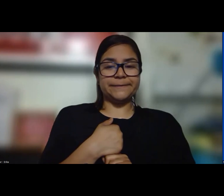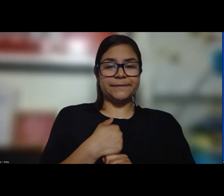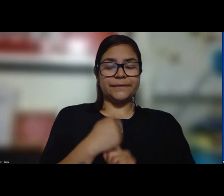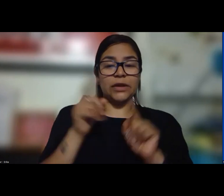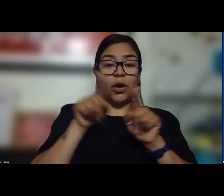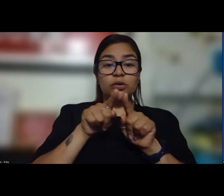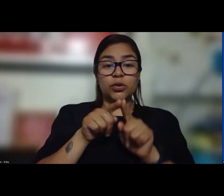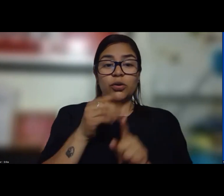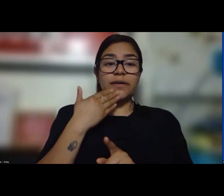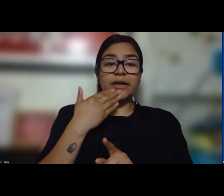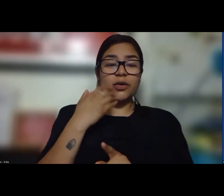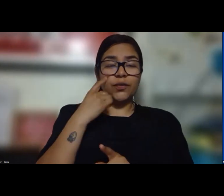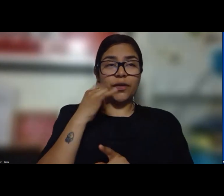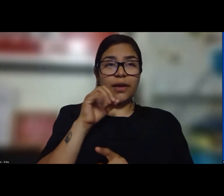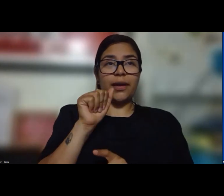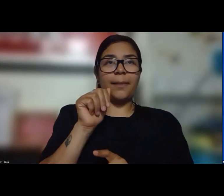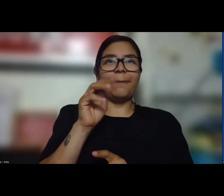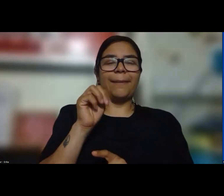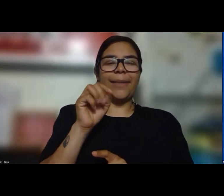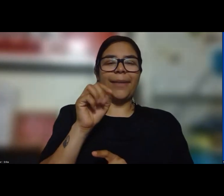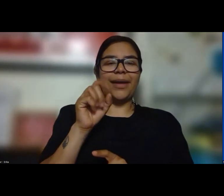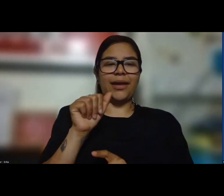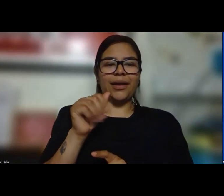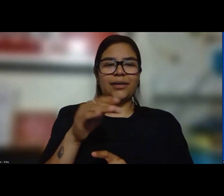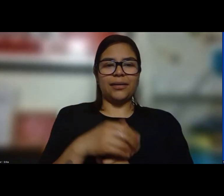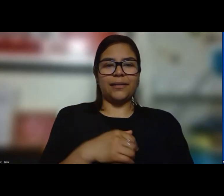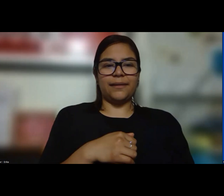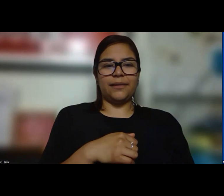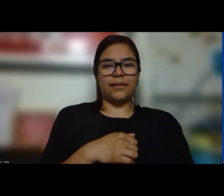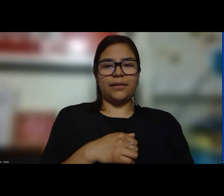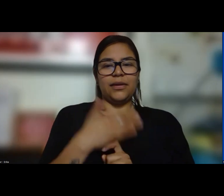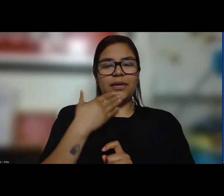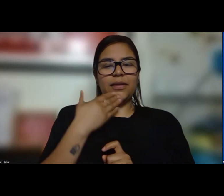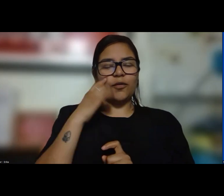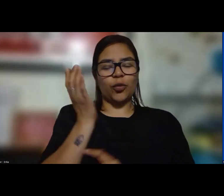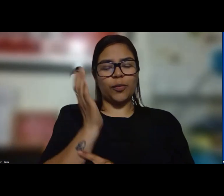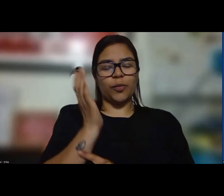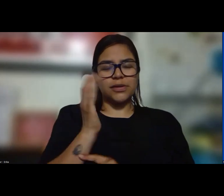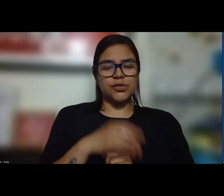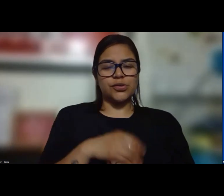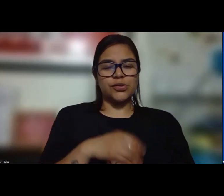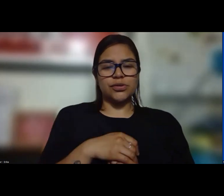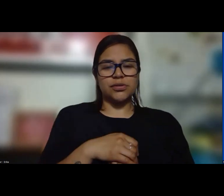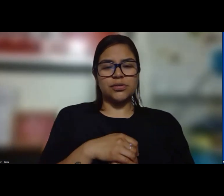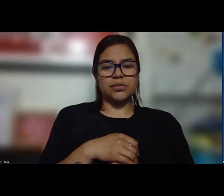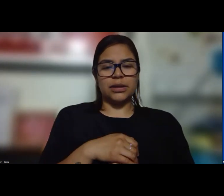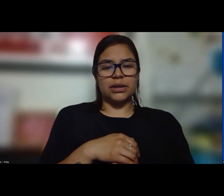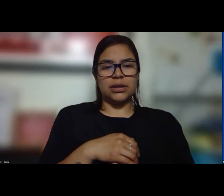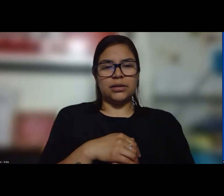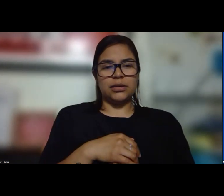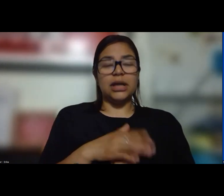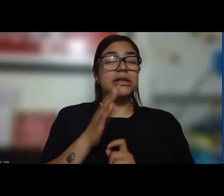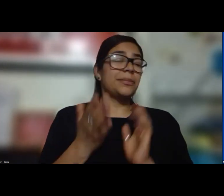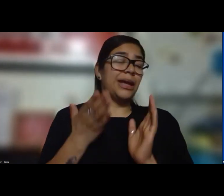also for Amanda's presentation on the local aging and disability action, that she may be reaching out to